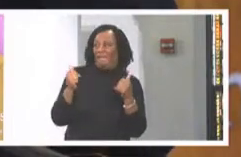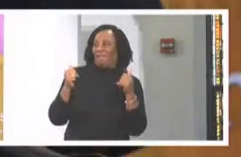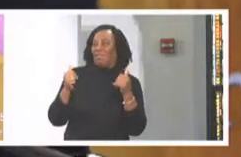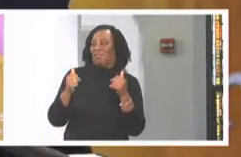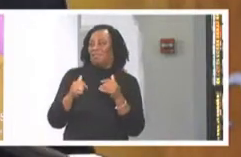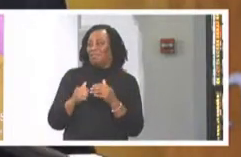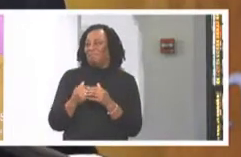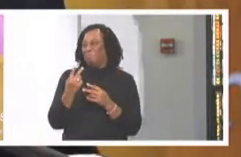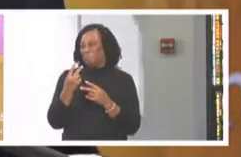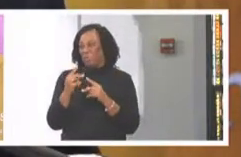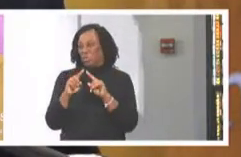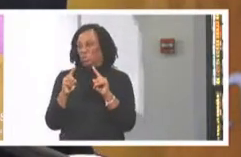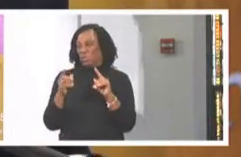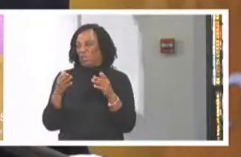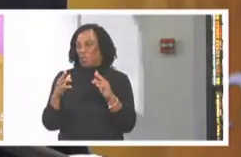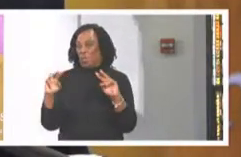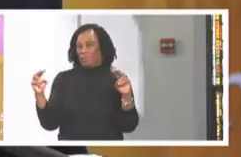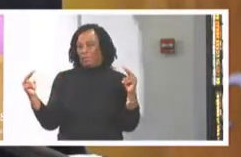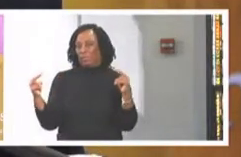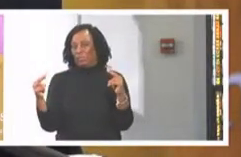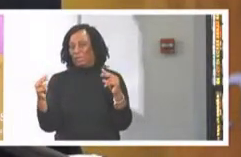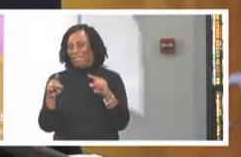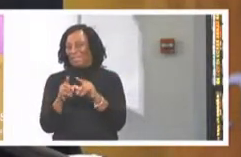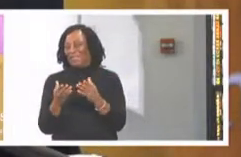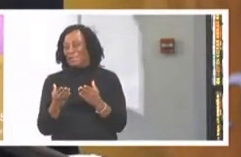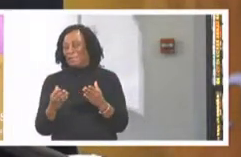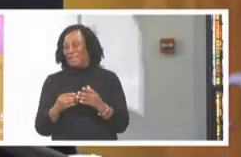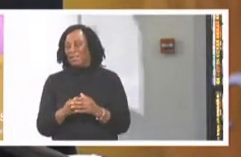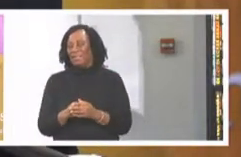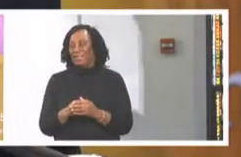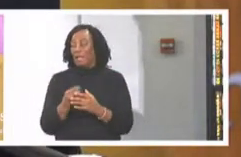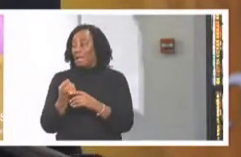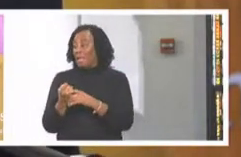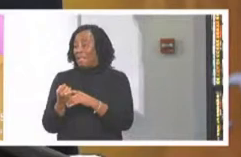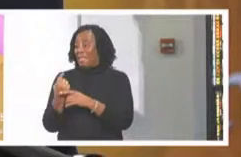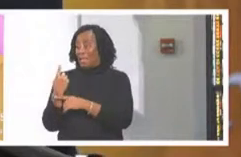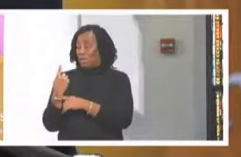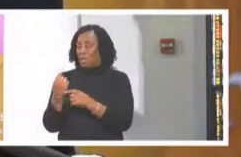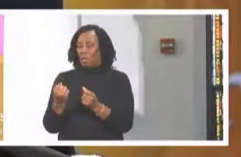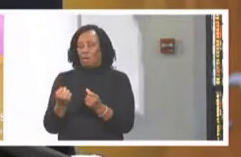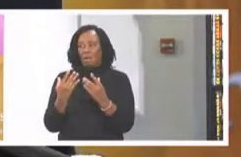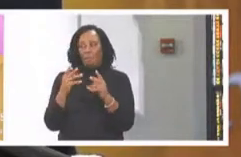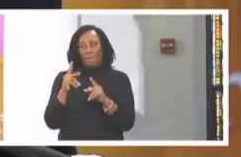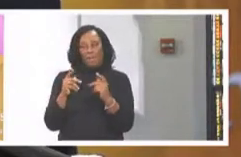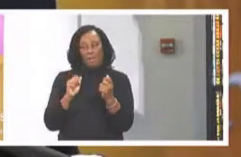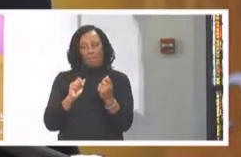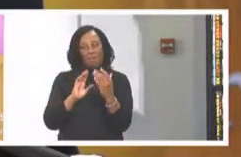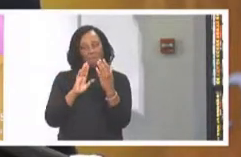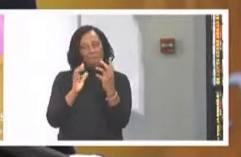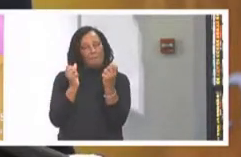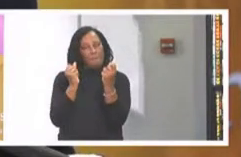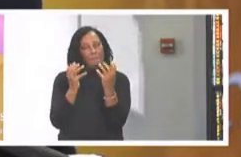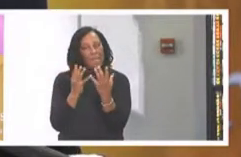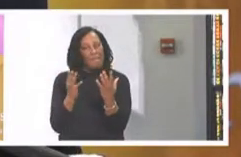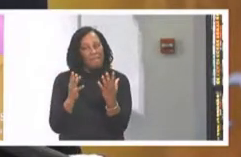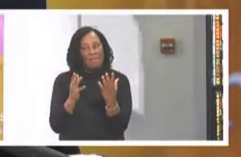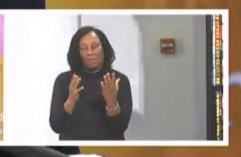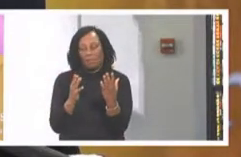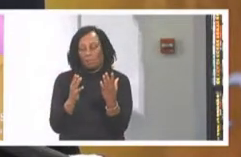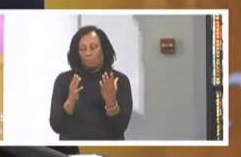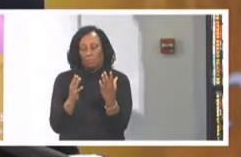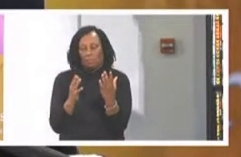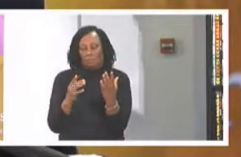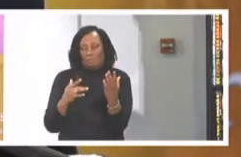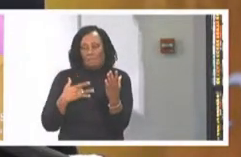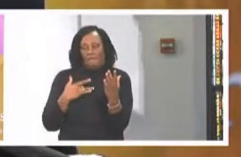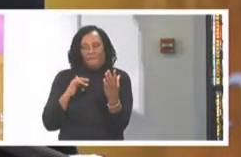Two different ways of looking at the same thing. Last year, quite a few people faced things that they didn't really think that they would make it through.